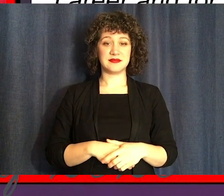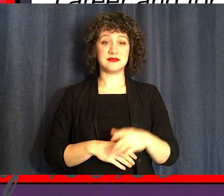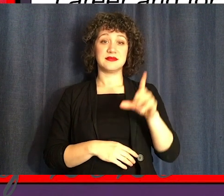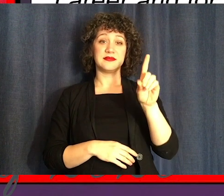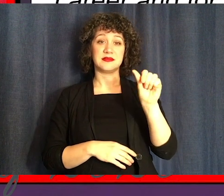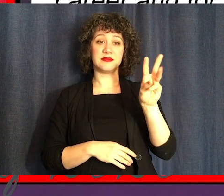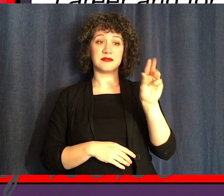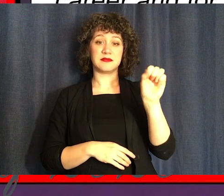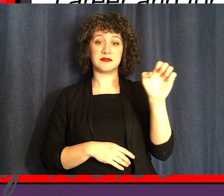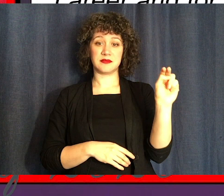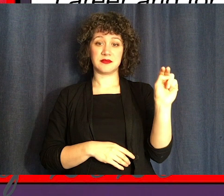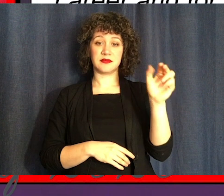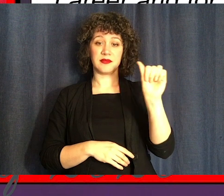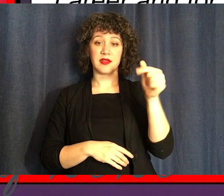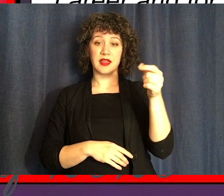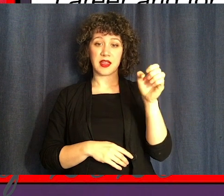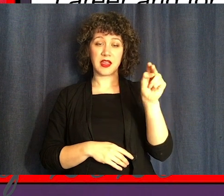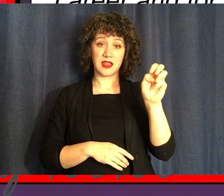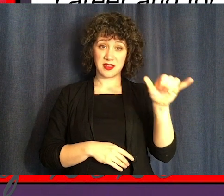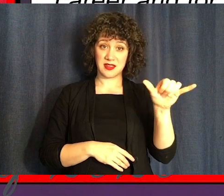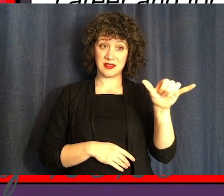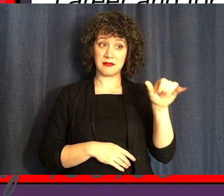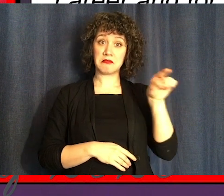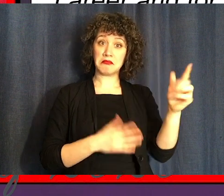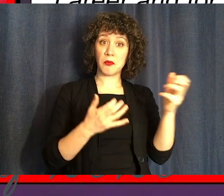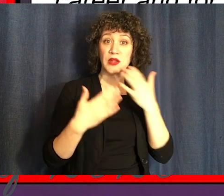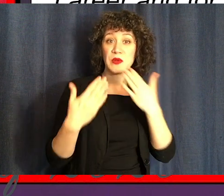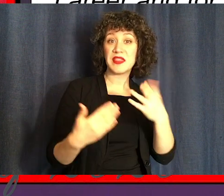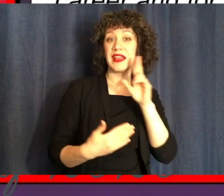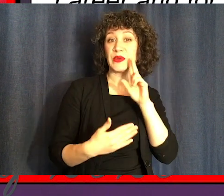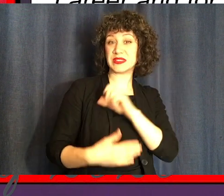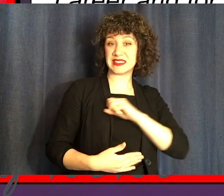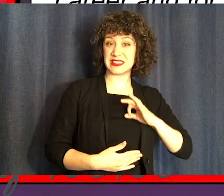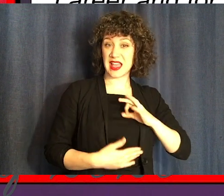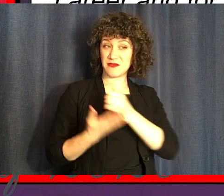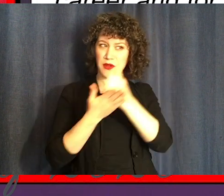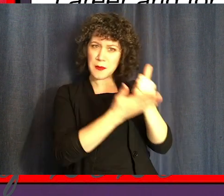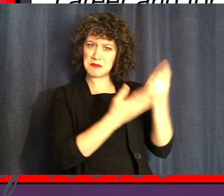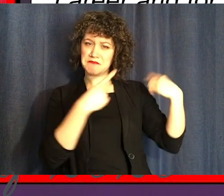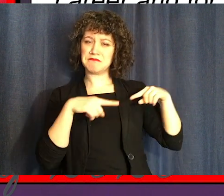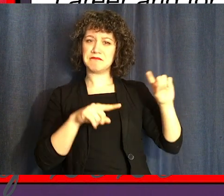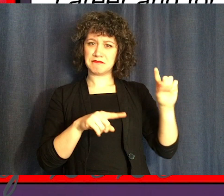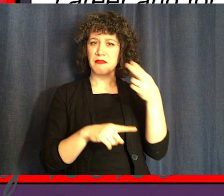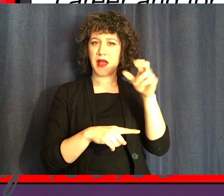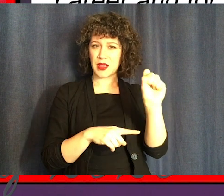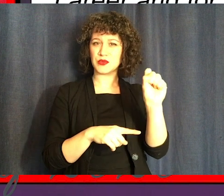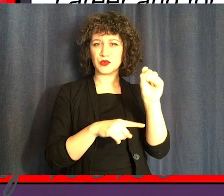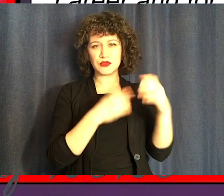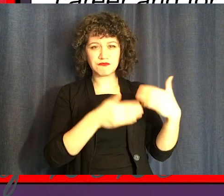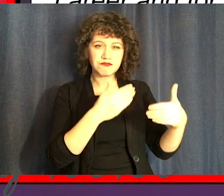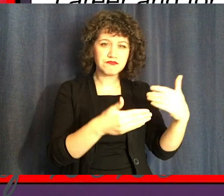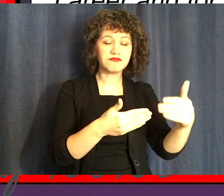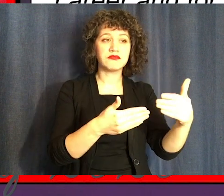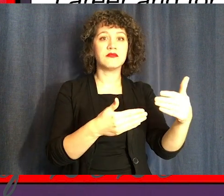Dawson Agony. Dawson would like to thank the Houston staff for helping him throughout his high school career